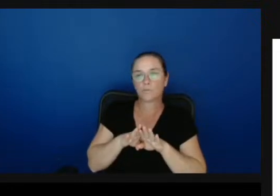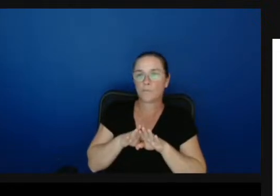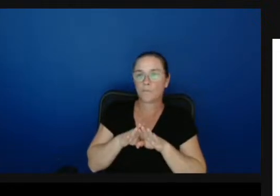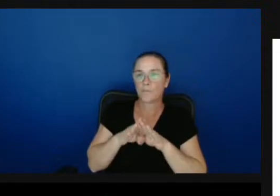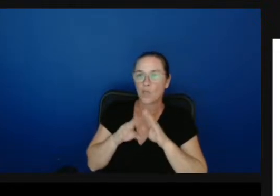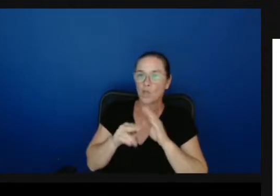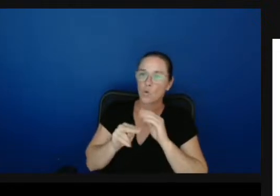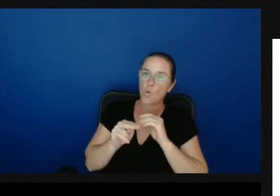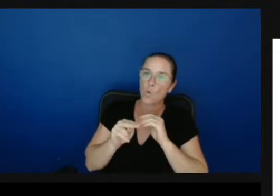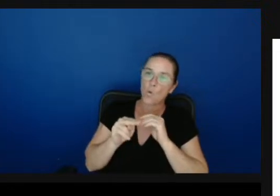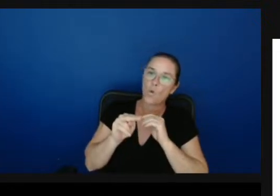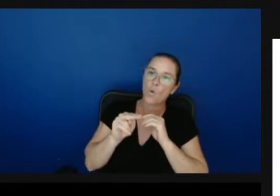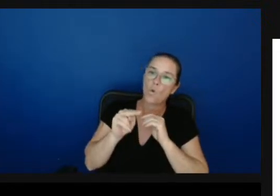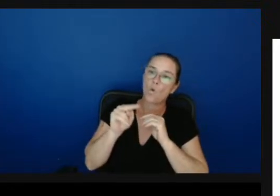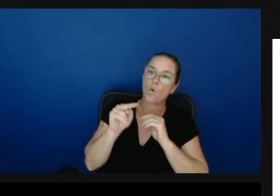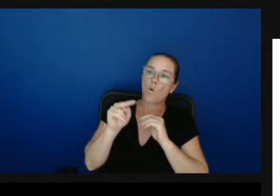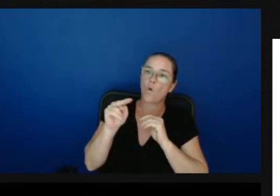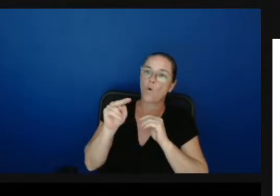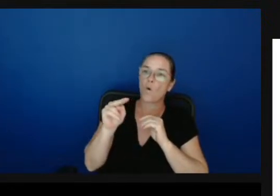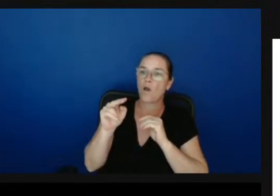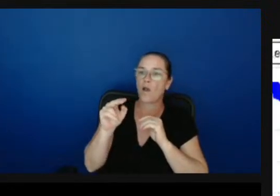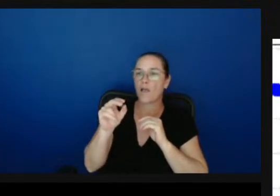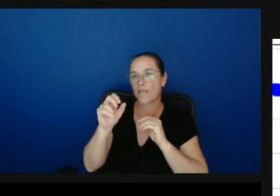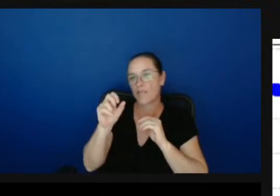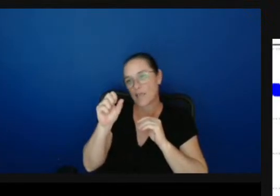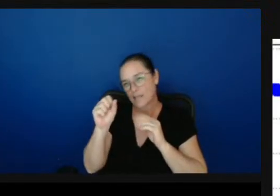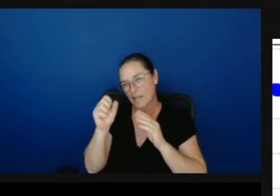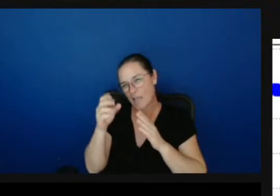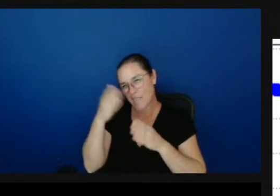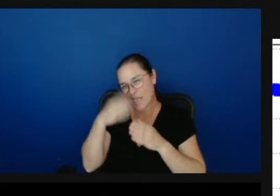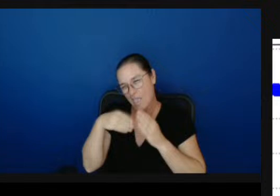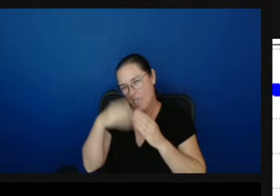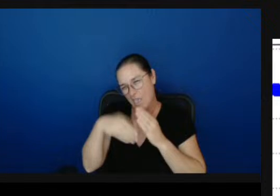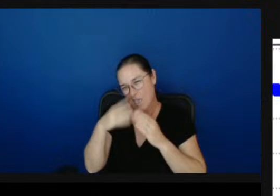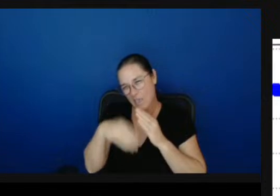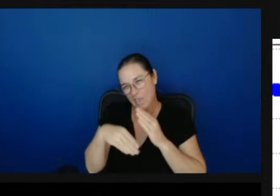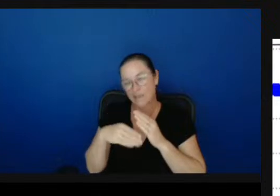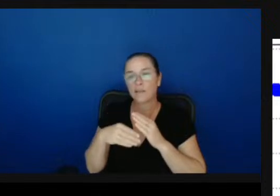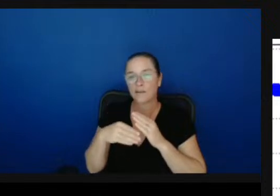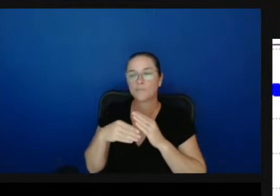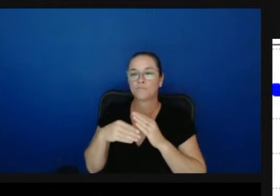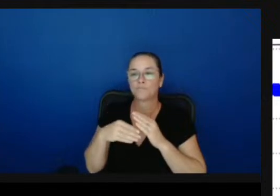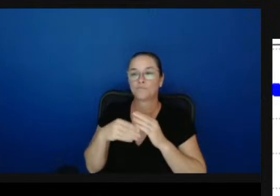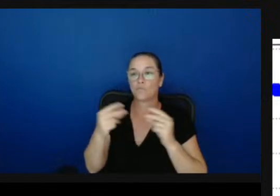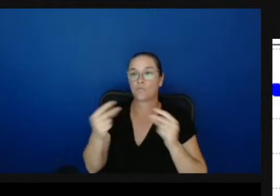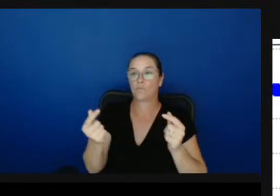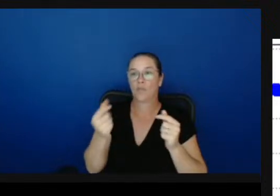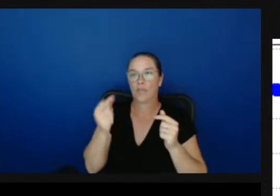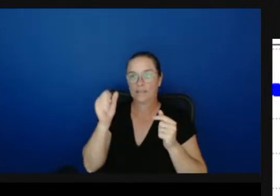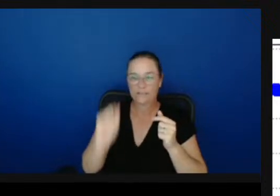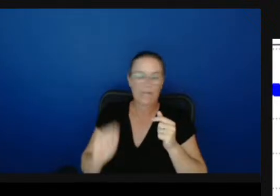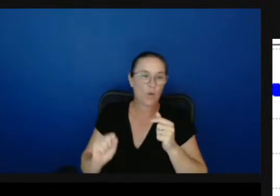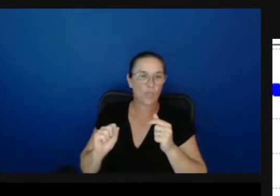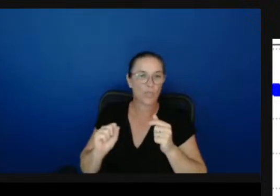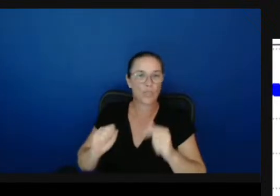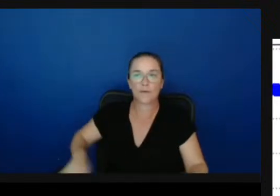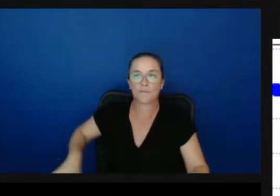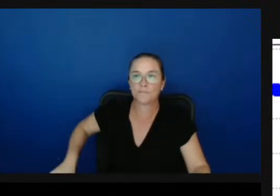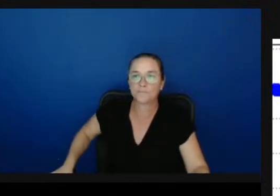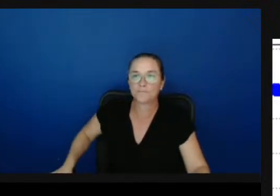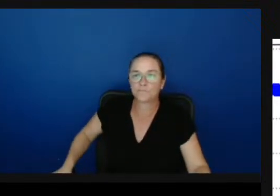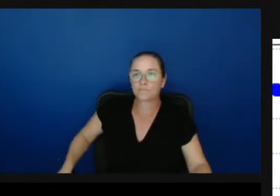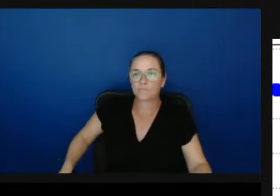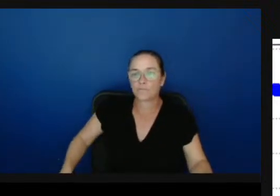north. And then here we are at the very right end. Suddenly, we're zooming back to the south, almost vertically on this